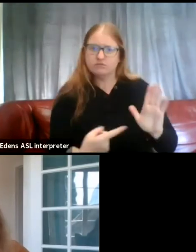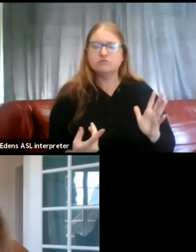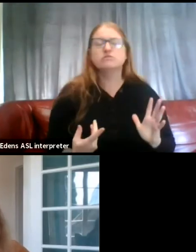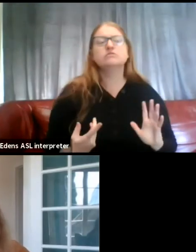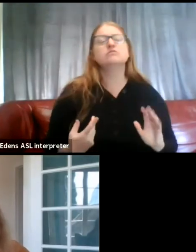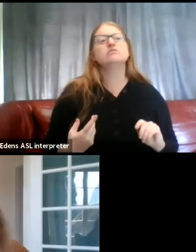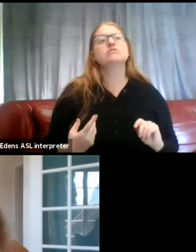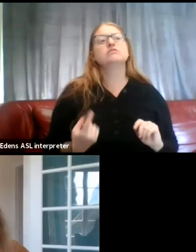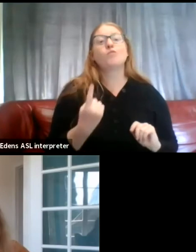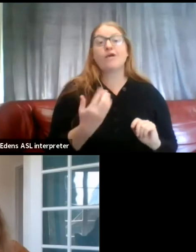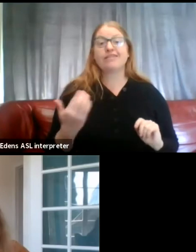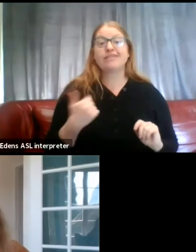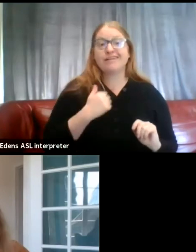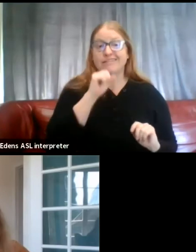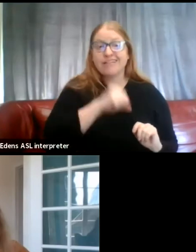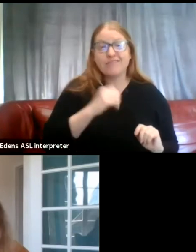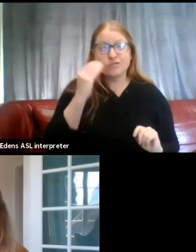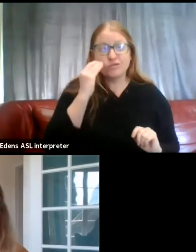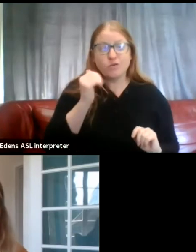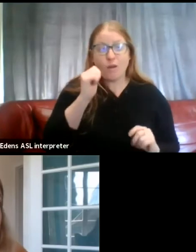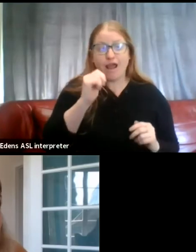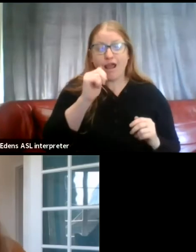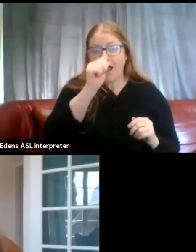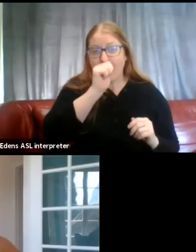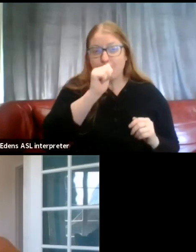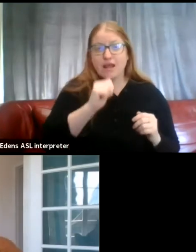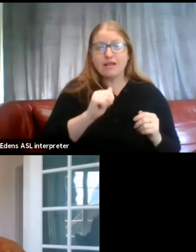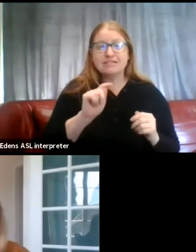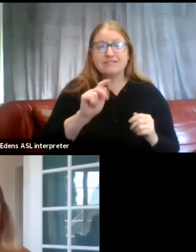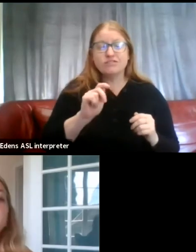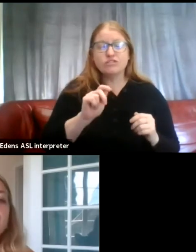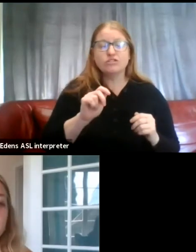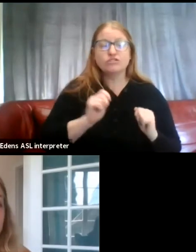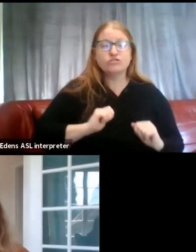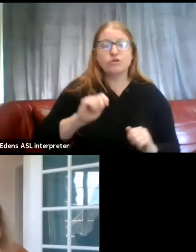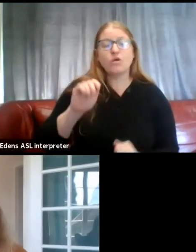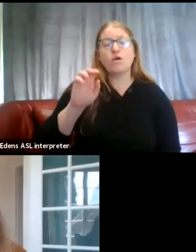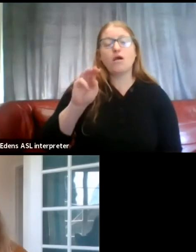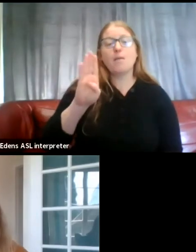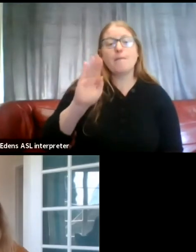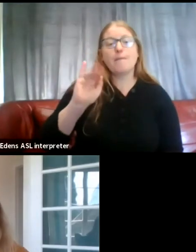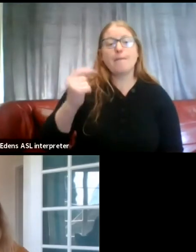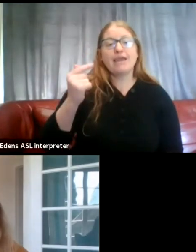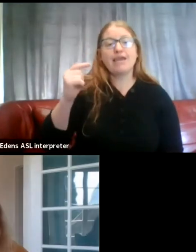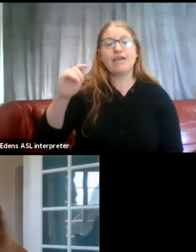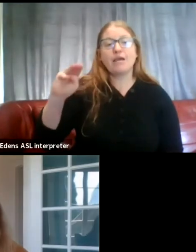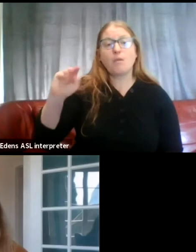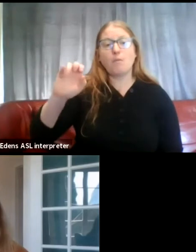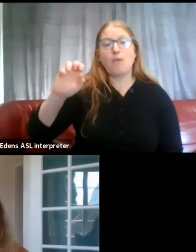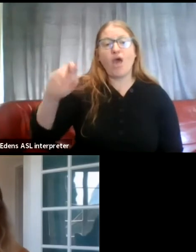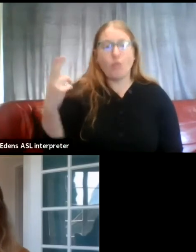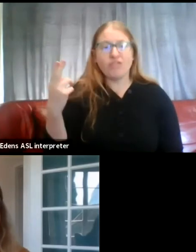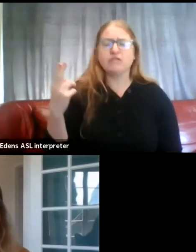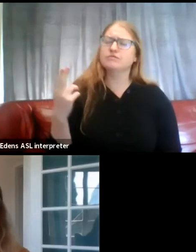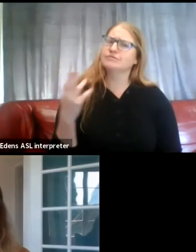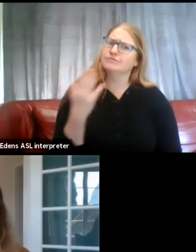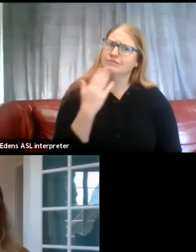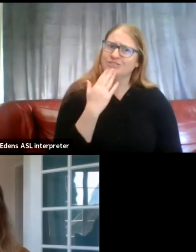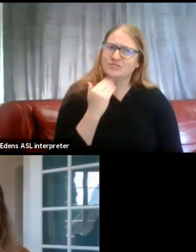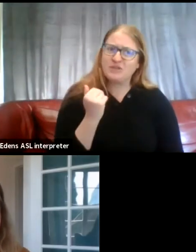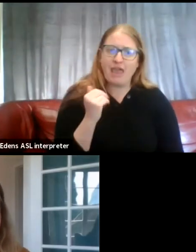the animated show Big Mouth, which is this very fascinatingly both sweet and filthy show about